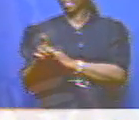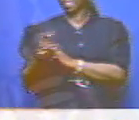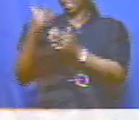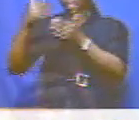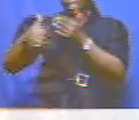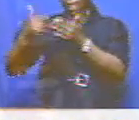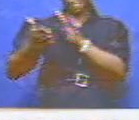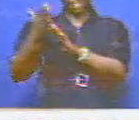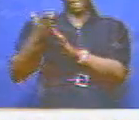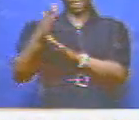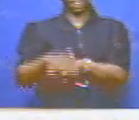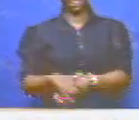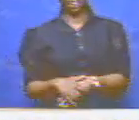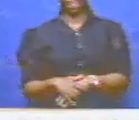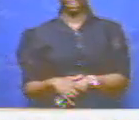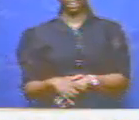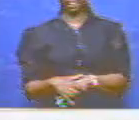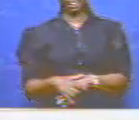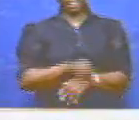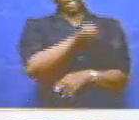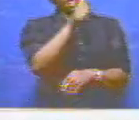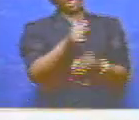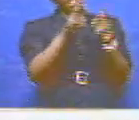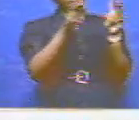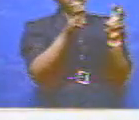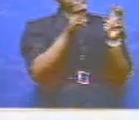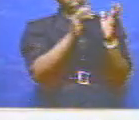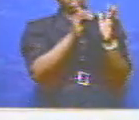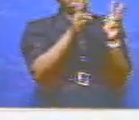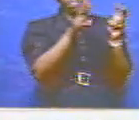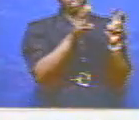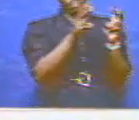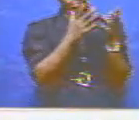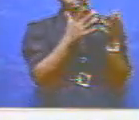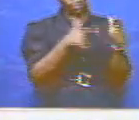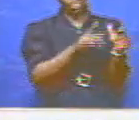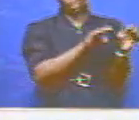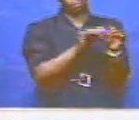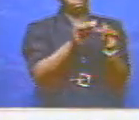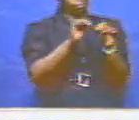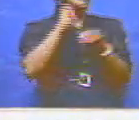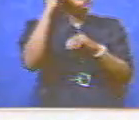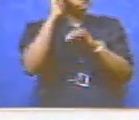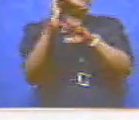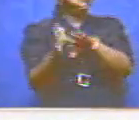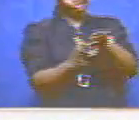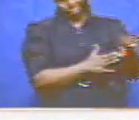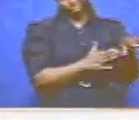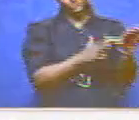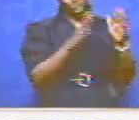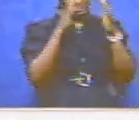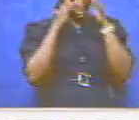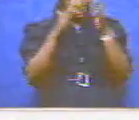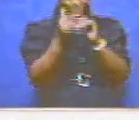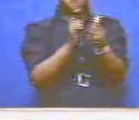quickly as possible. Okay. And another issue is the issue of, let's now move away from the politics of it to the sport